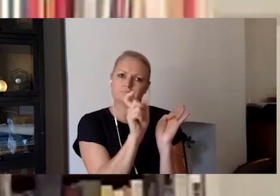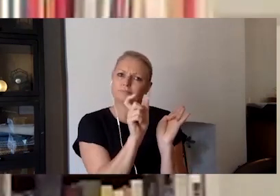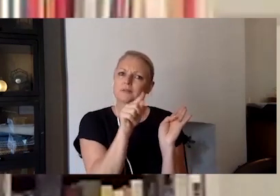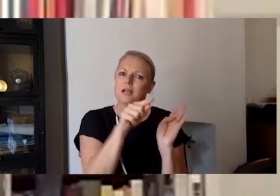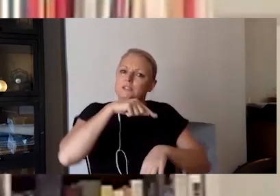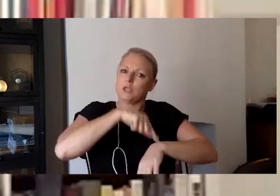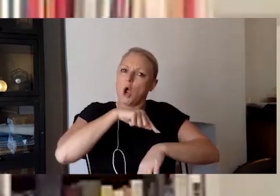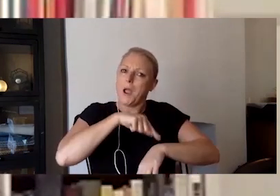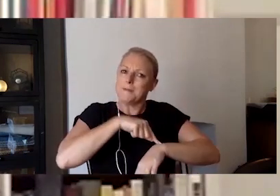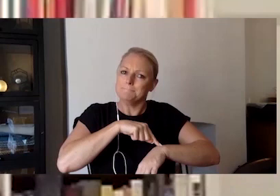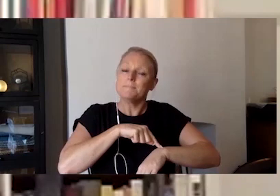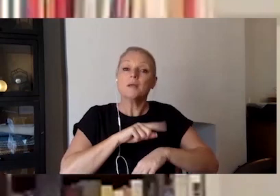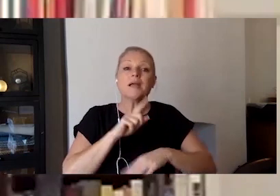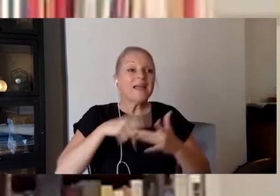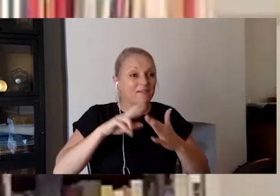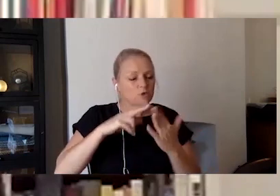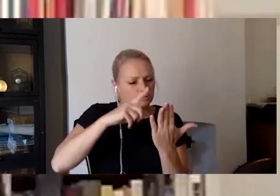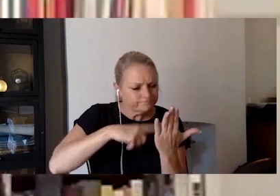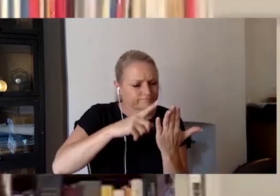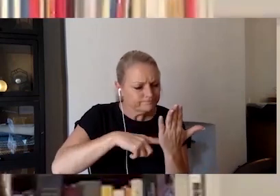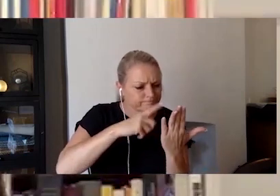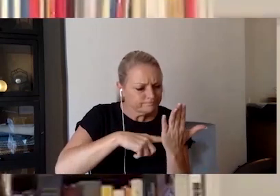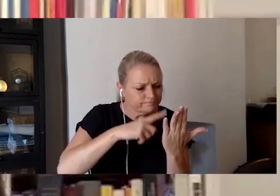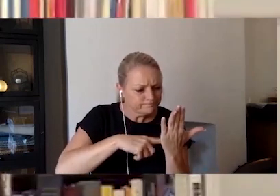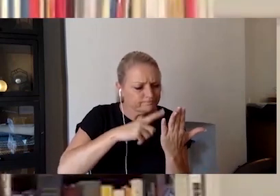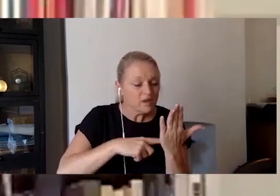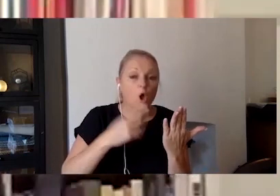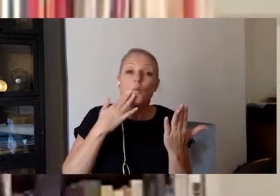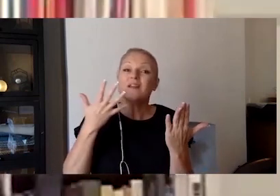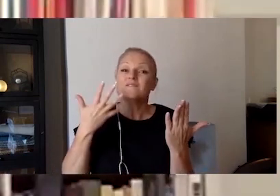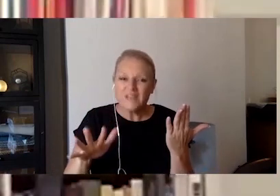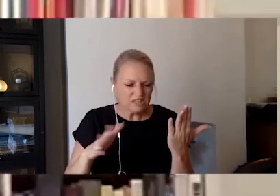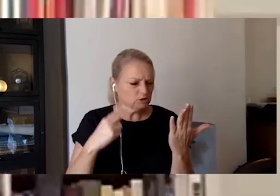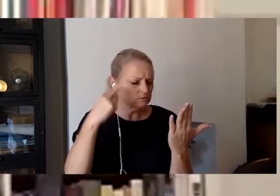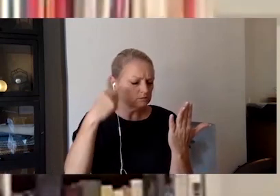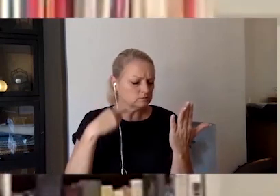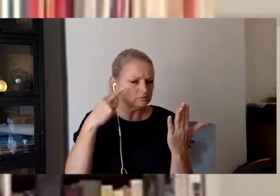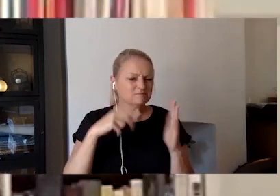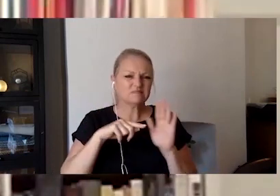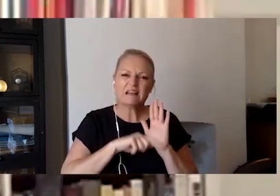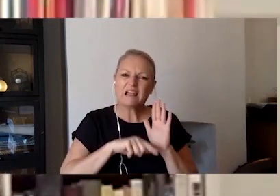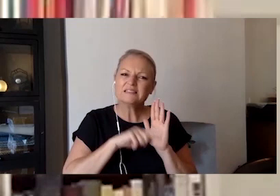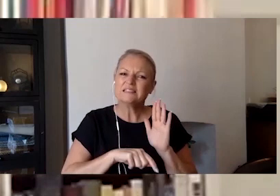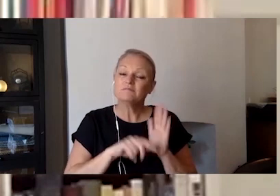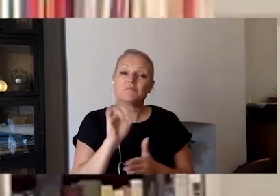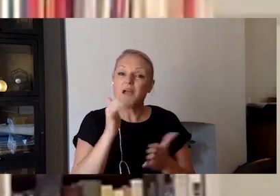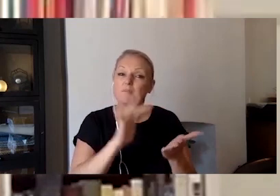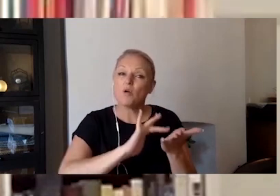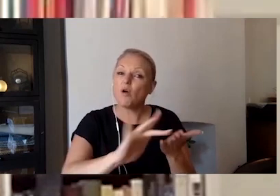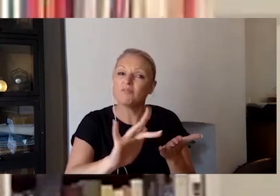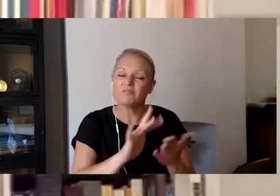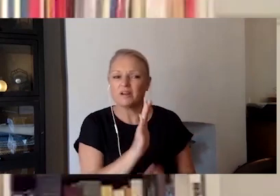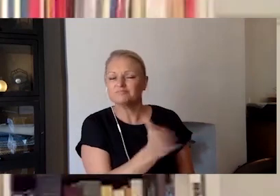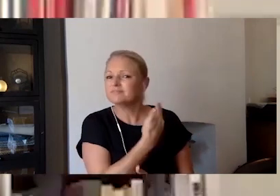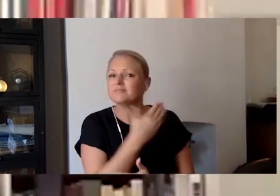feel afterwards. If it leaves you feeling good, then fine, maintain course with keeping it as part of your day. But if it leaves you